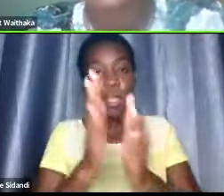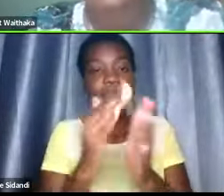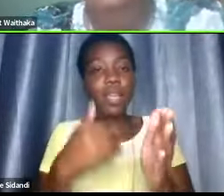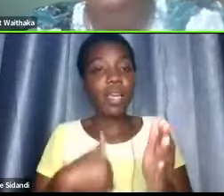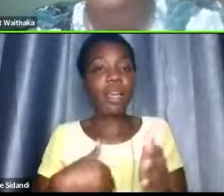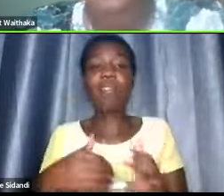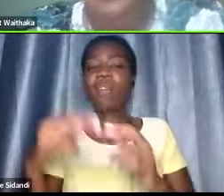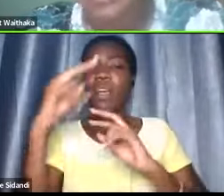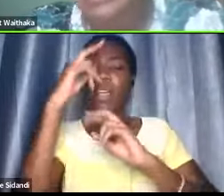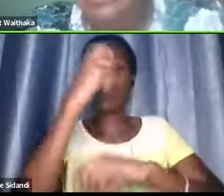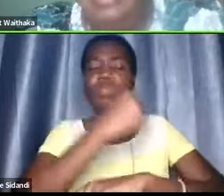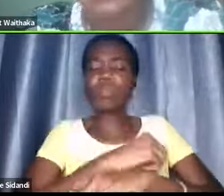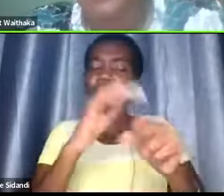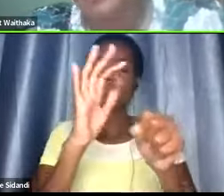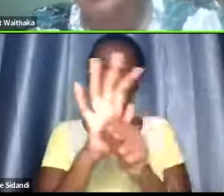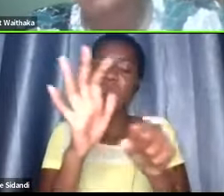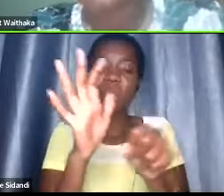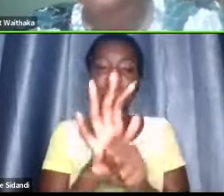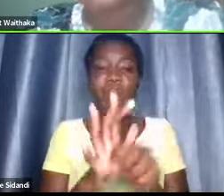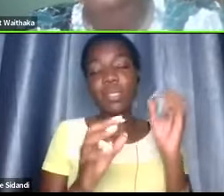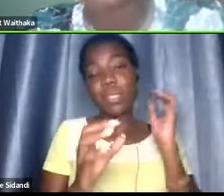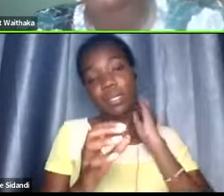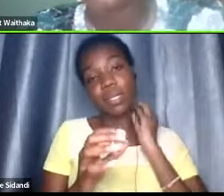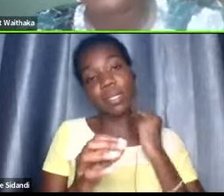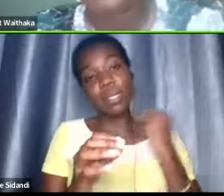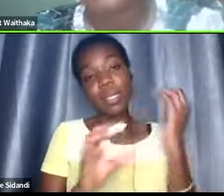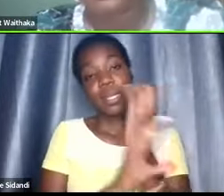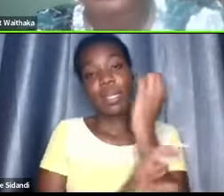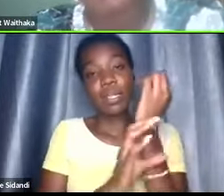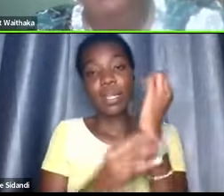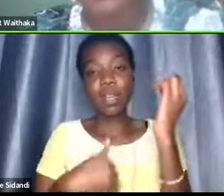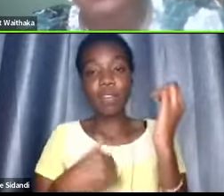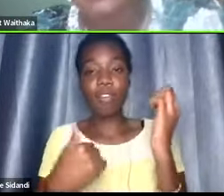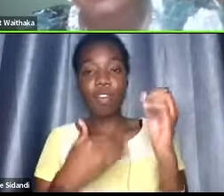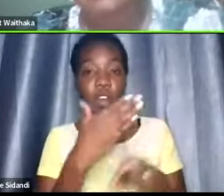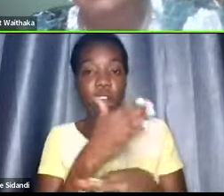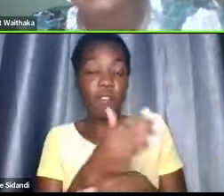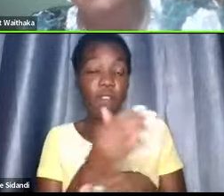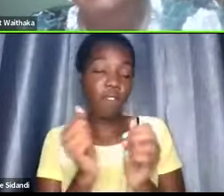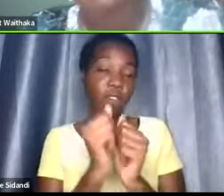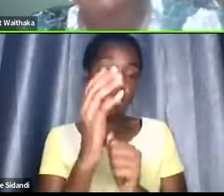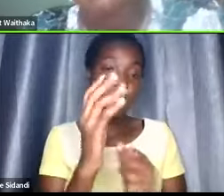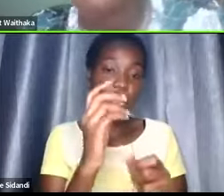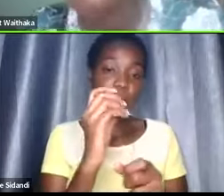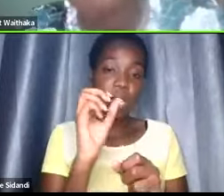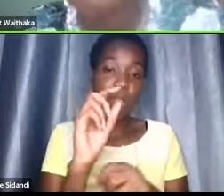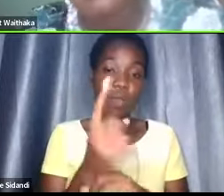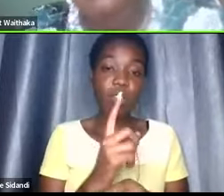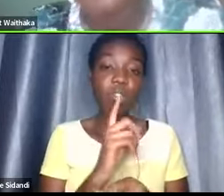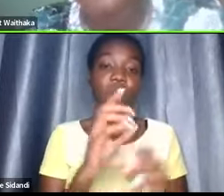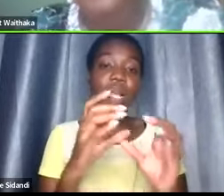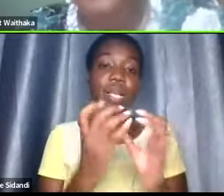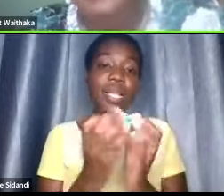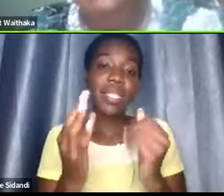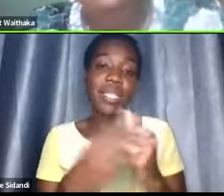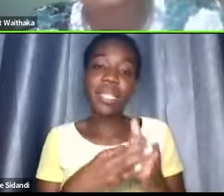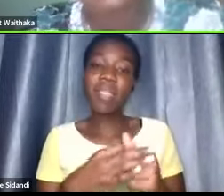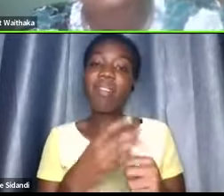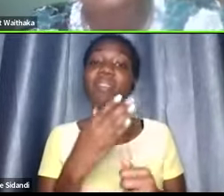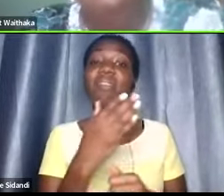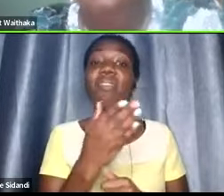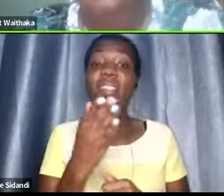actually get to. The country has over 14,000, so you have nothing to worry about. Class 8 is still we are